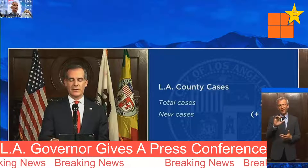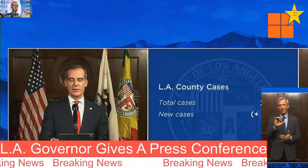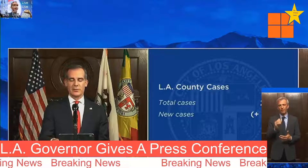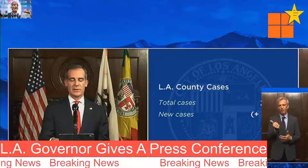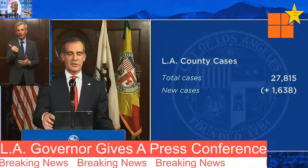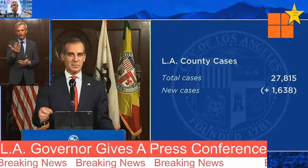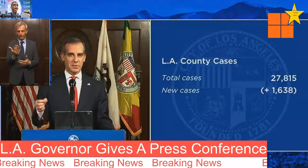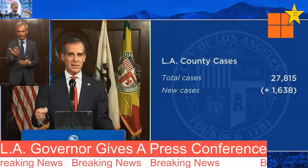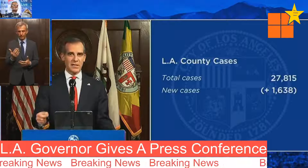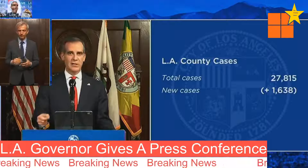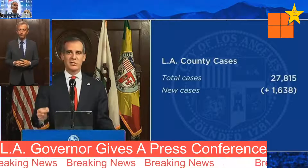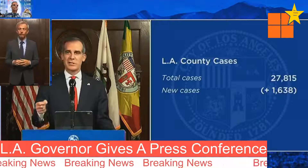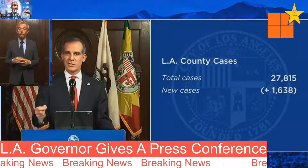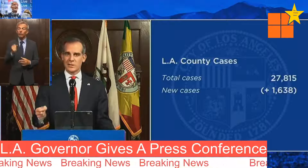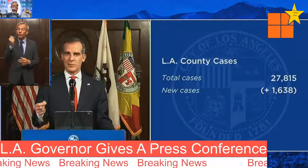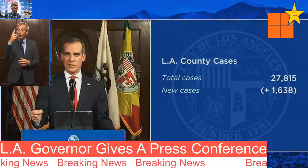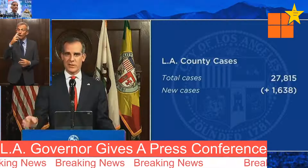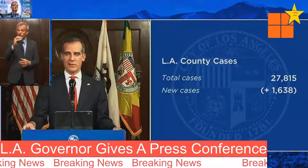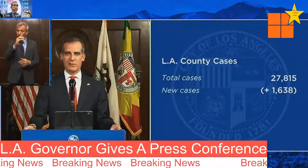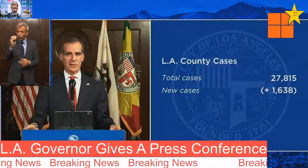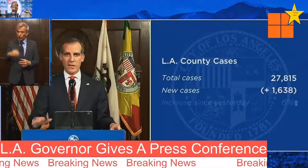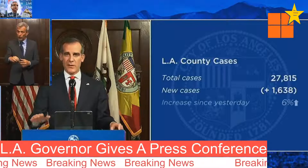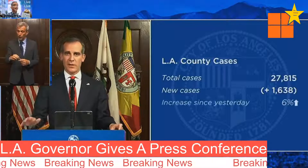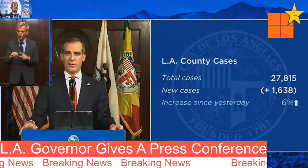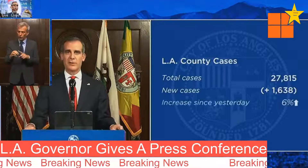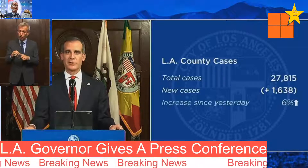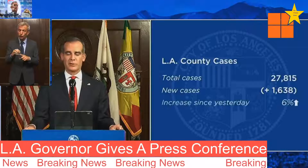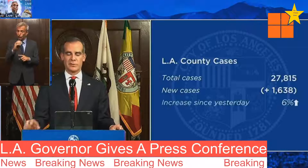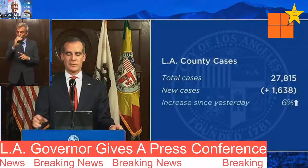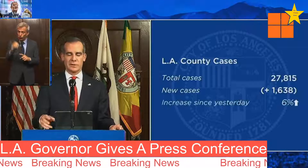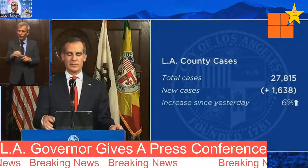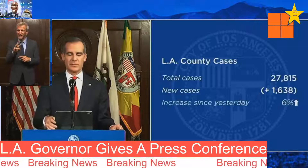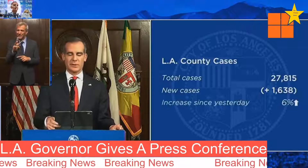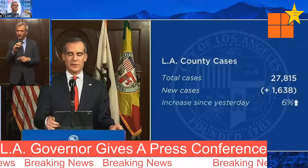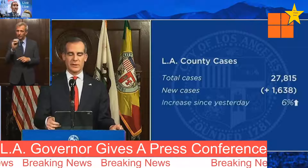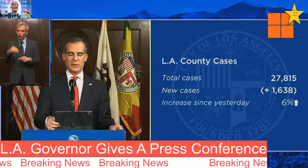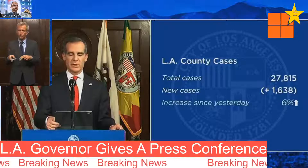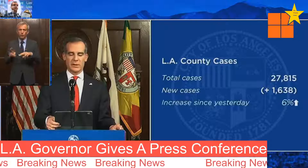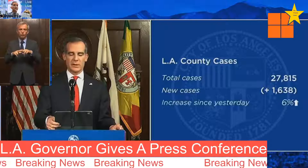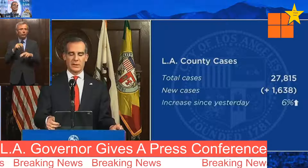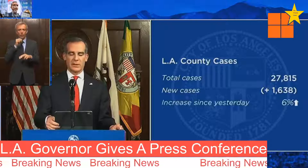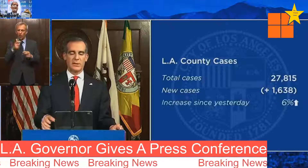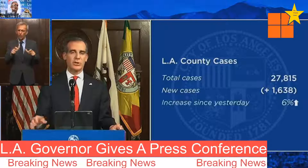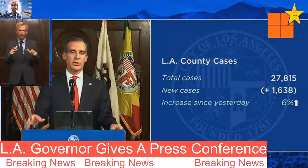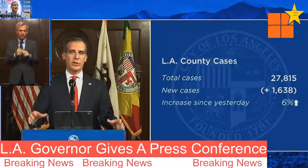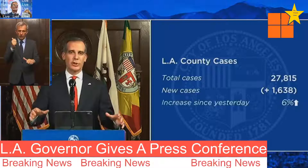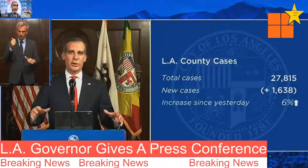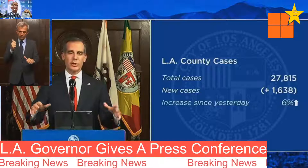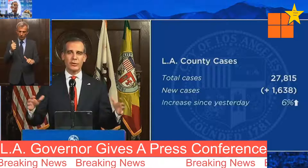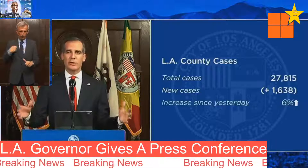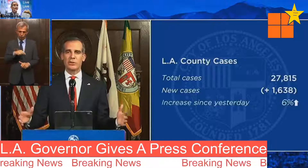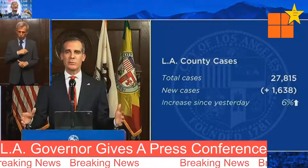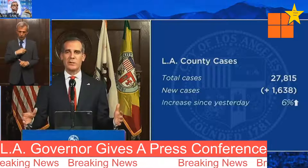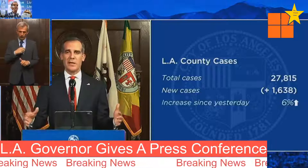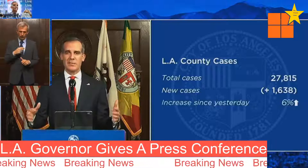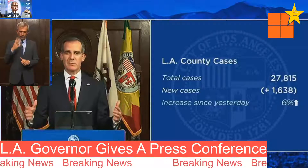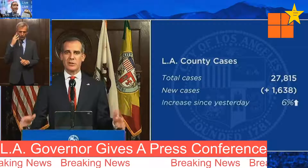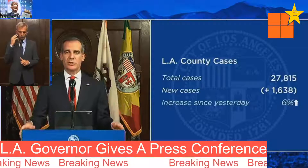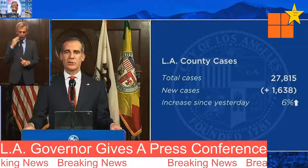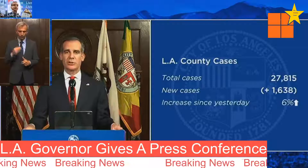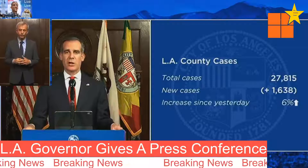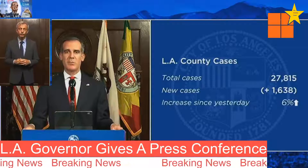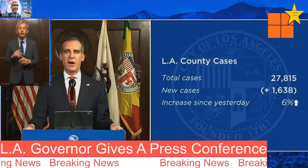27,815. But as a percentage, it's a 6% increase, not the largest we've seen. This increase could be